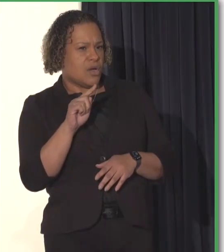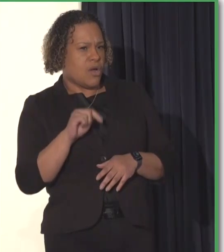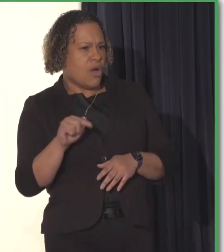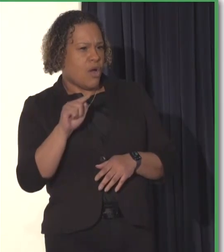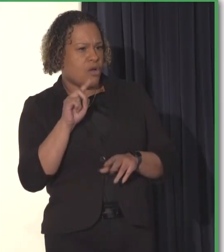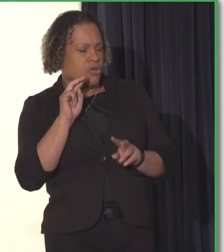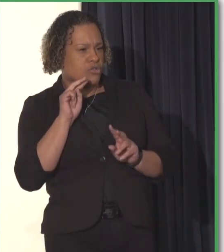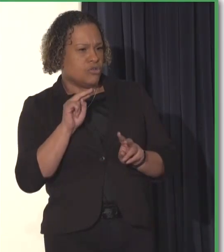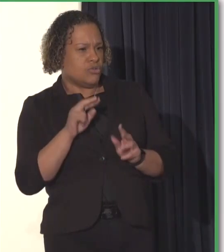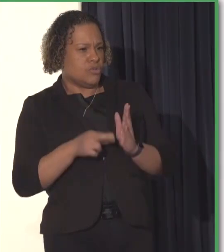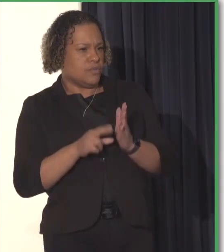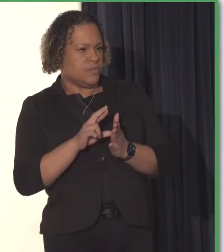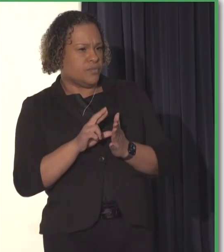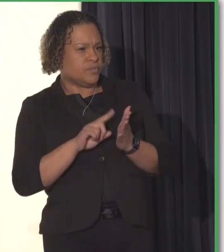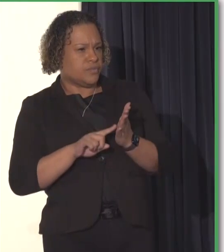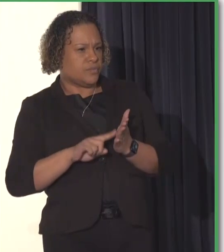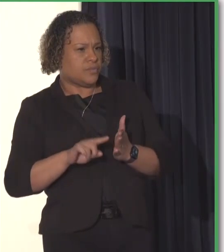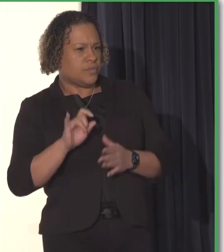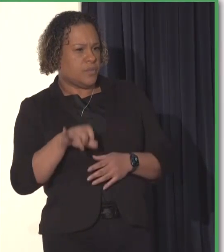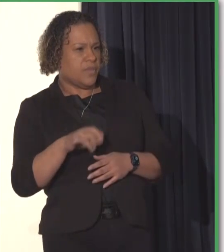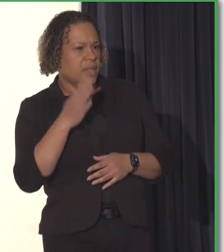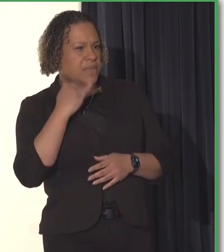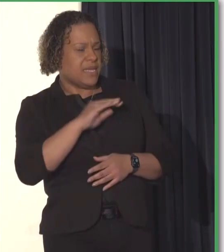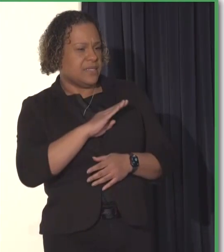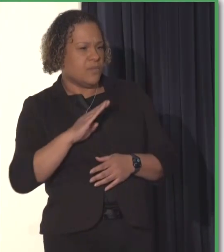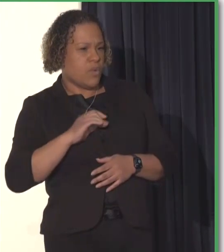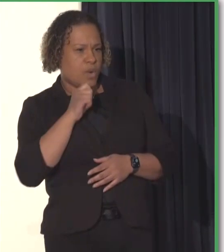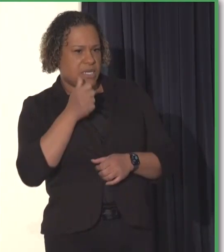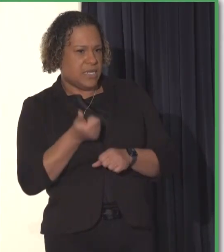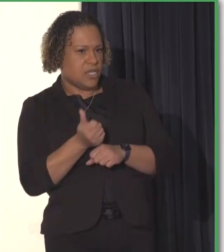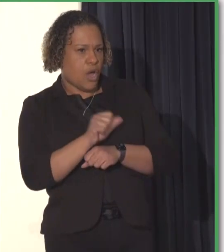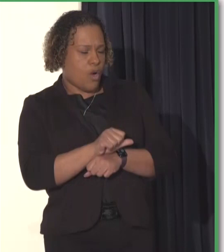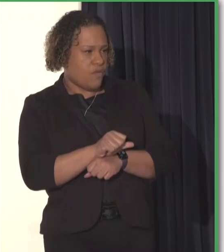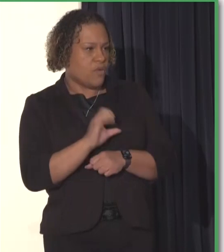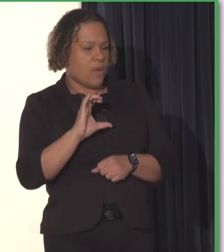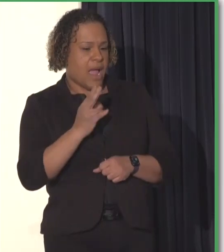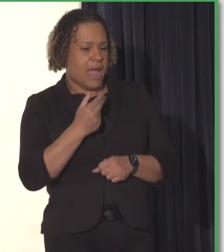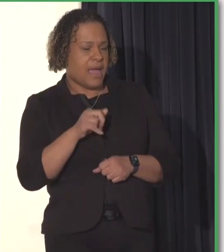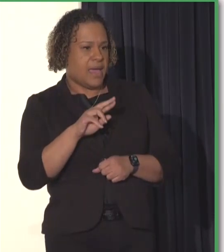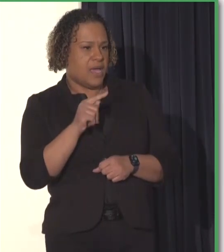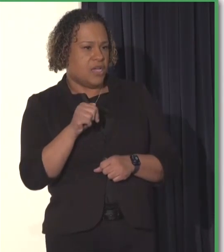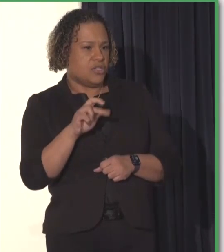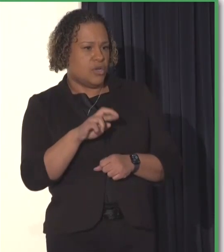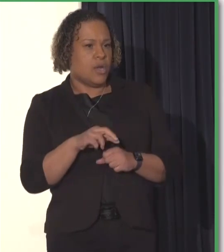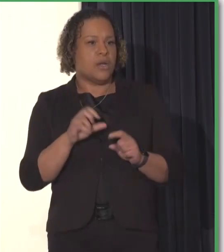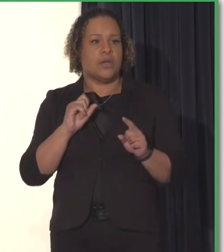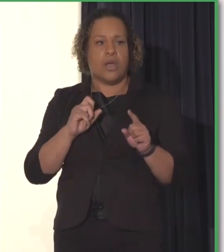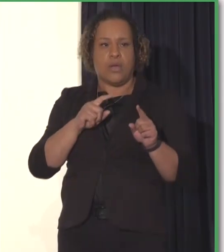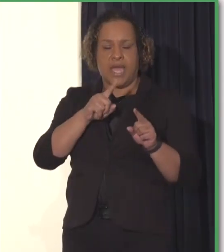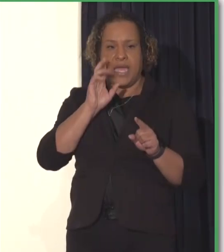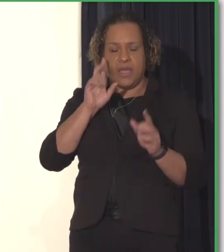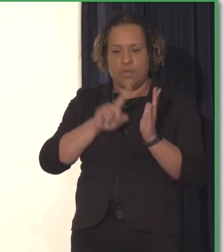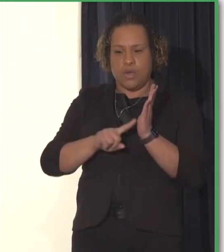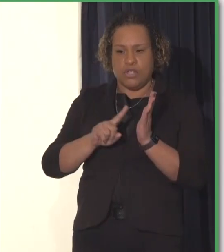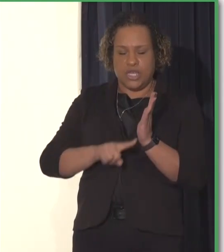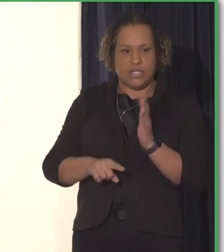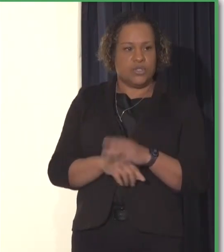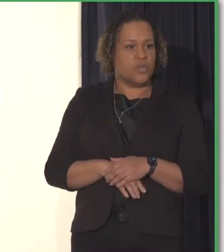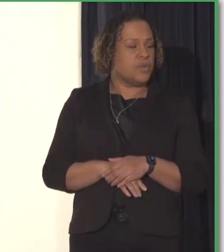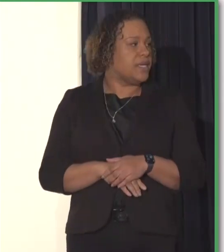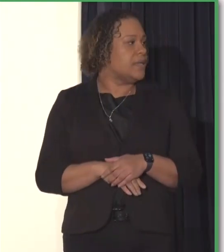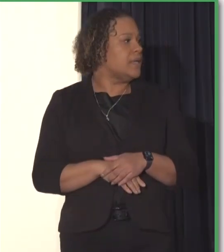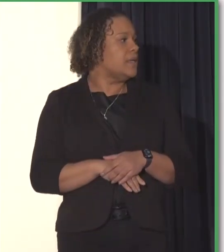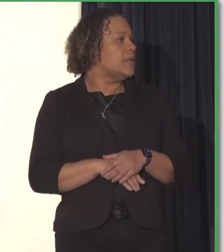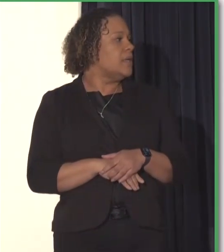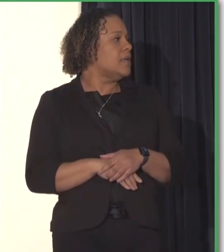not override the charter. Not a problem. Yes, sir? No problem. He's going to look into it. That's Yes. To the chair. She is